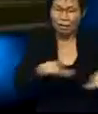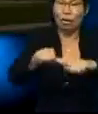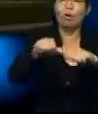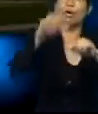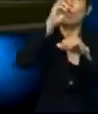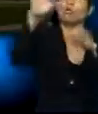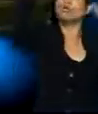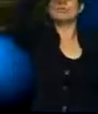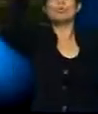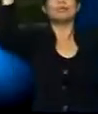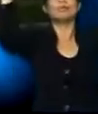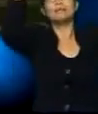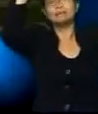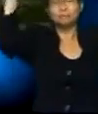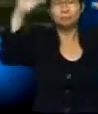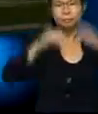the weather,